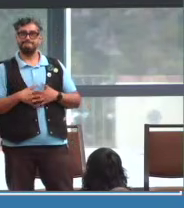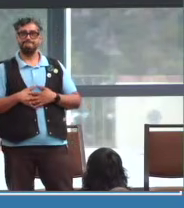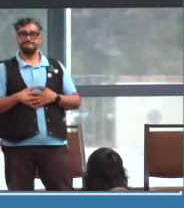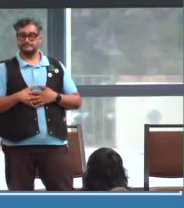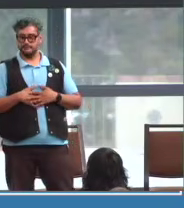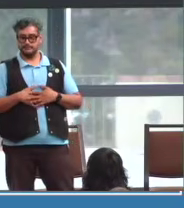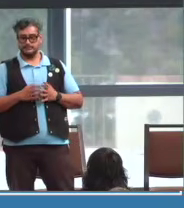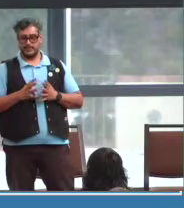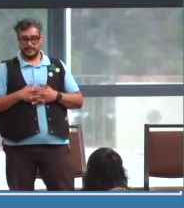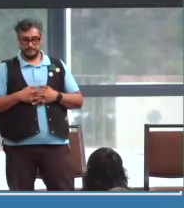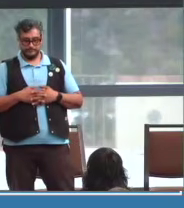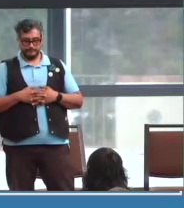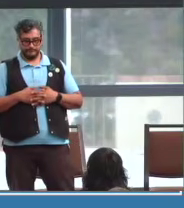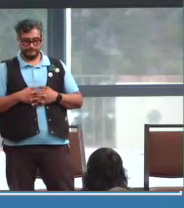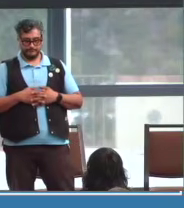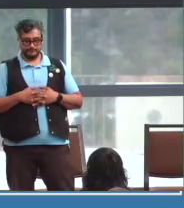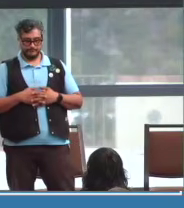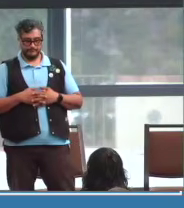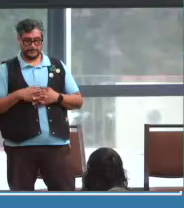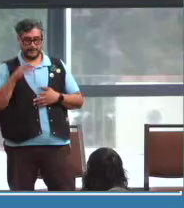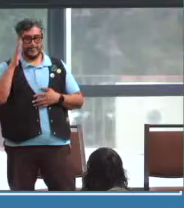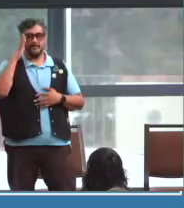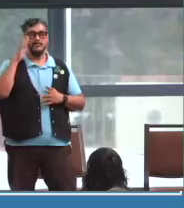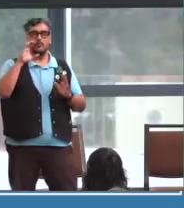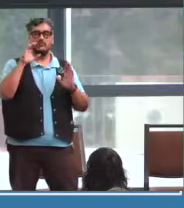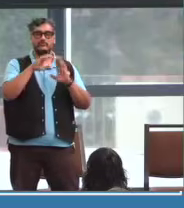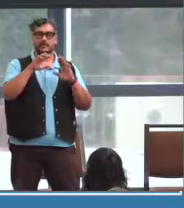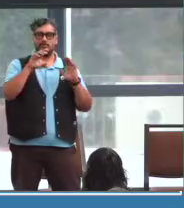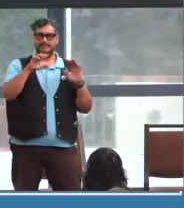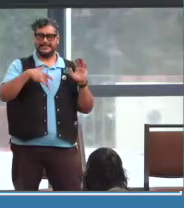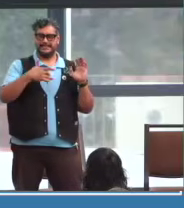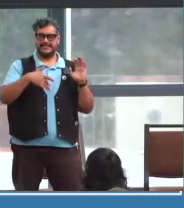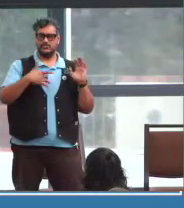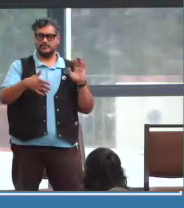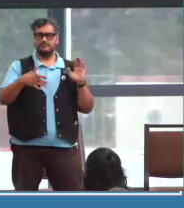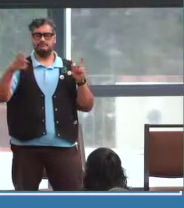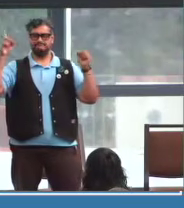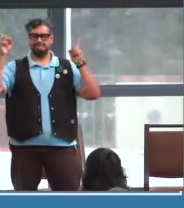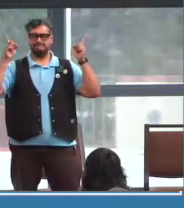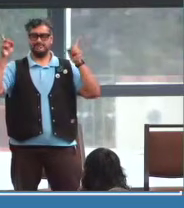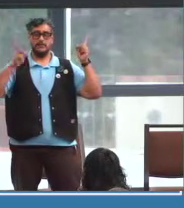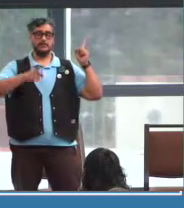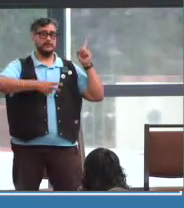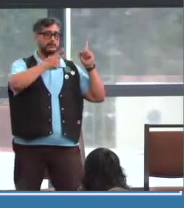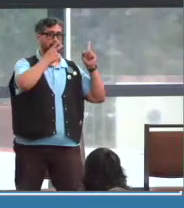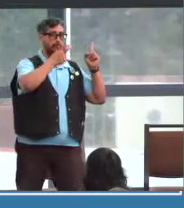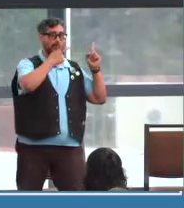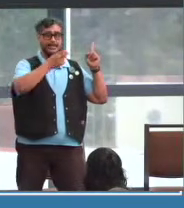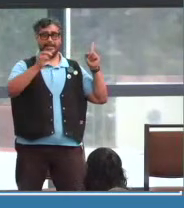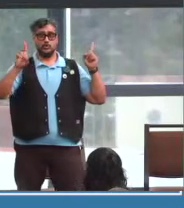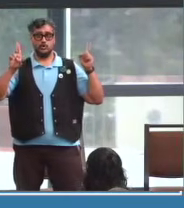So I lumped photoprotection and smoking cessation together because the commonality between these two is that smoking and